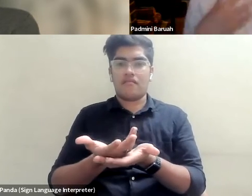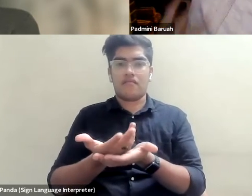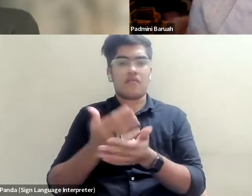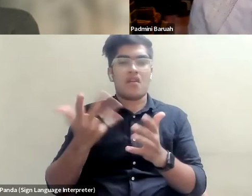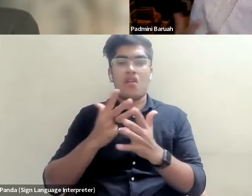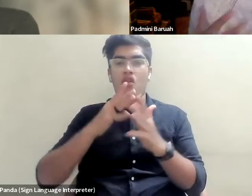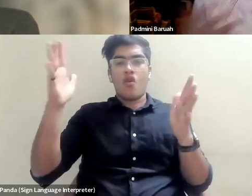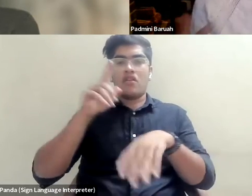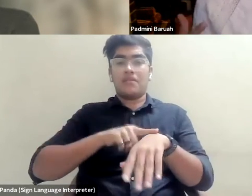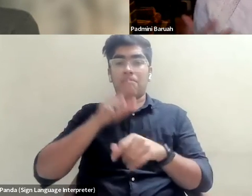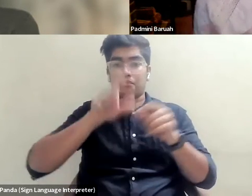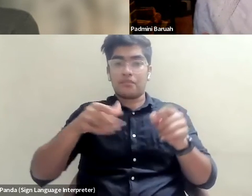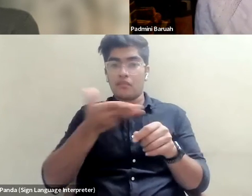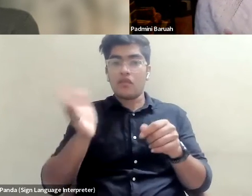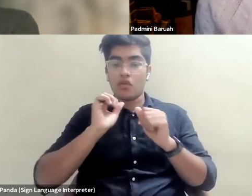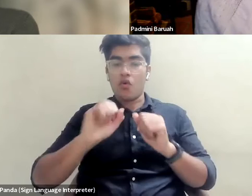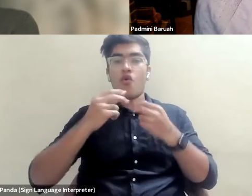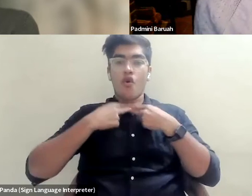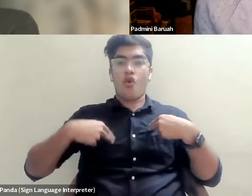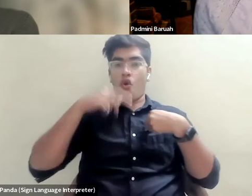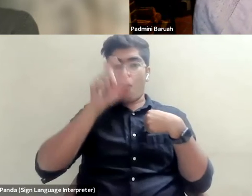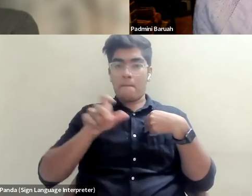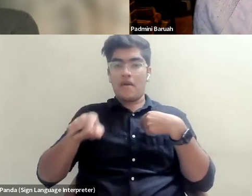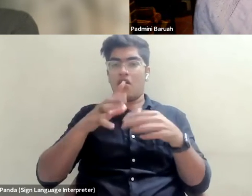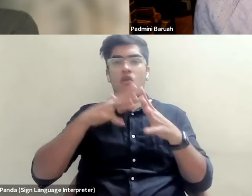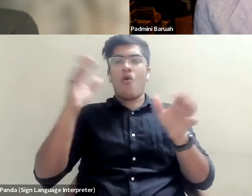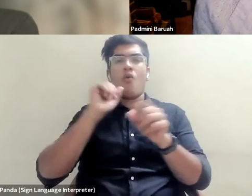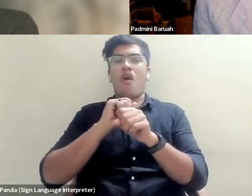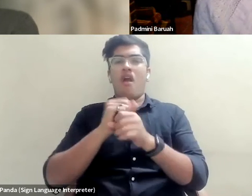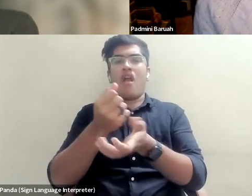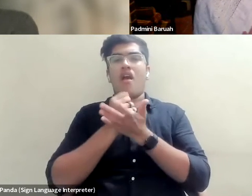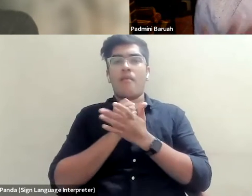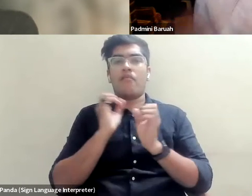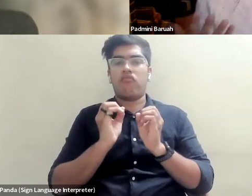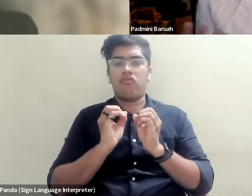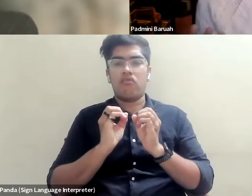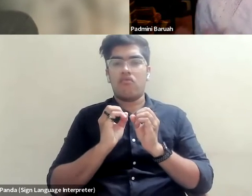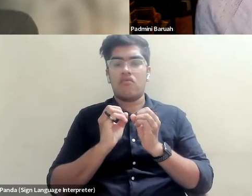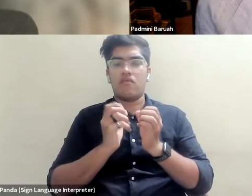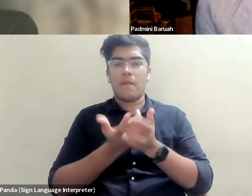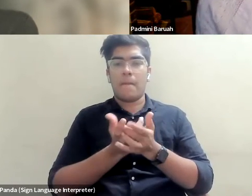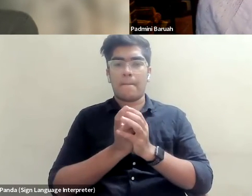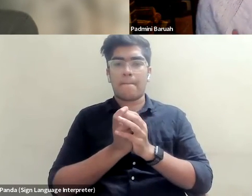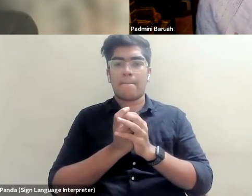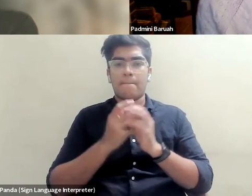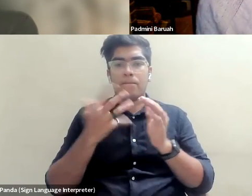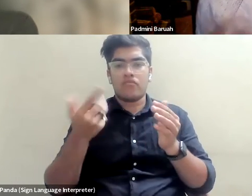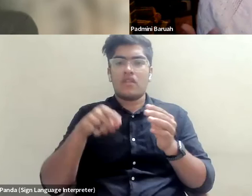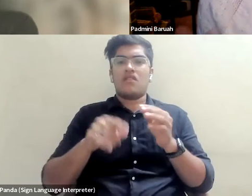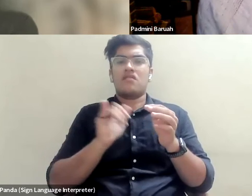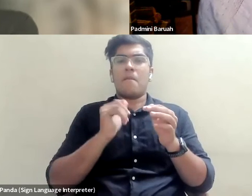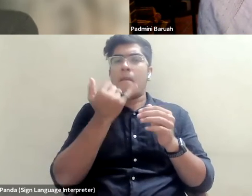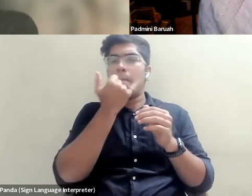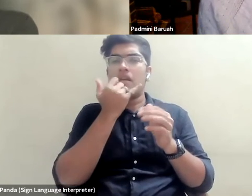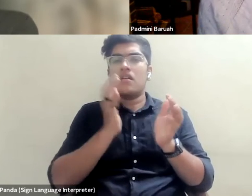their lawyers are not necessarily always acting in their favor, and it's not a fault as much as a